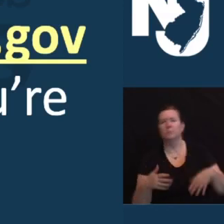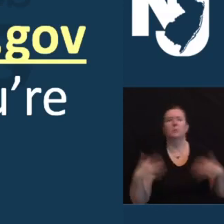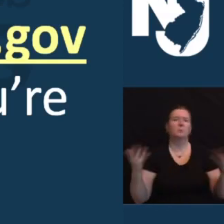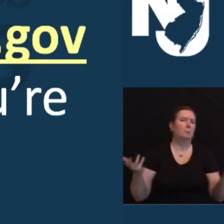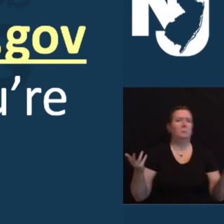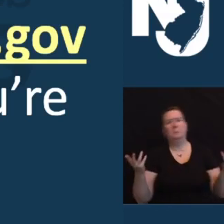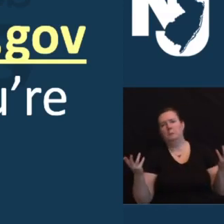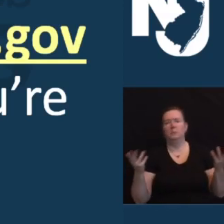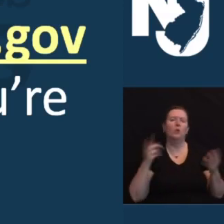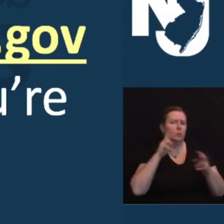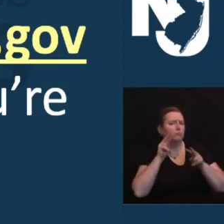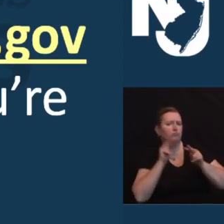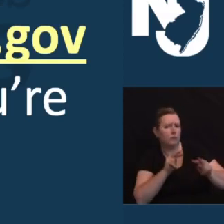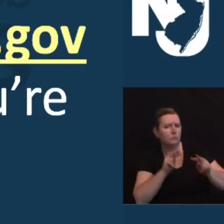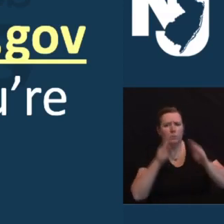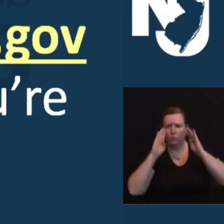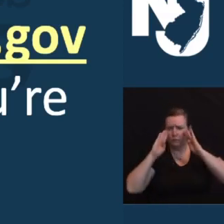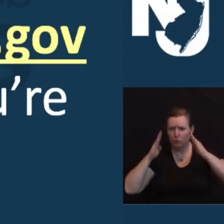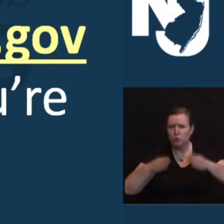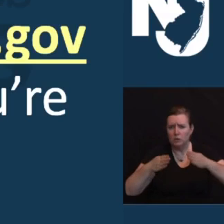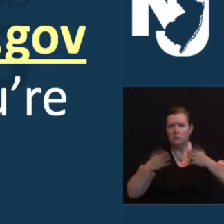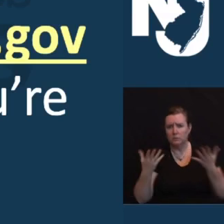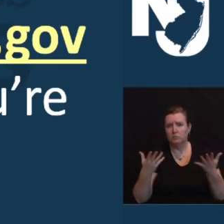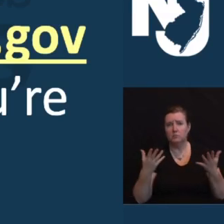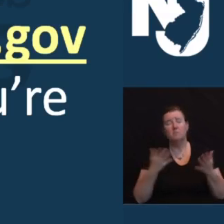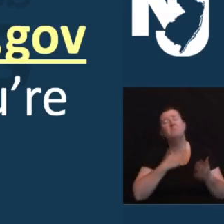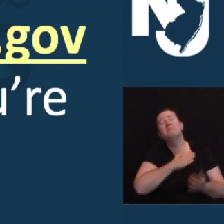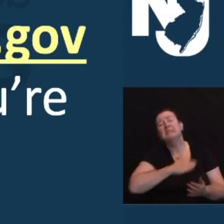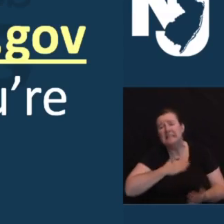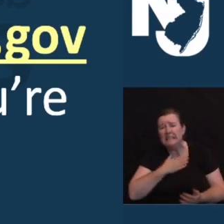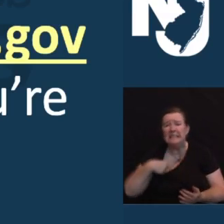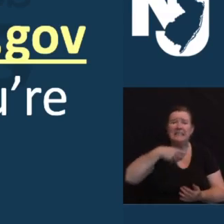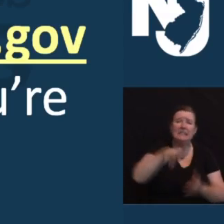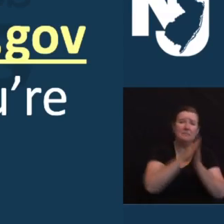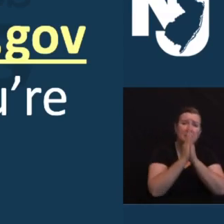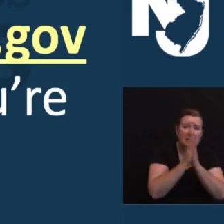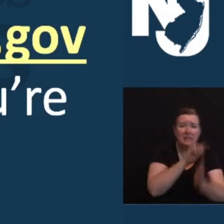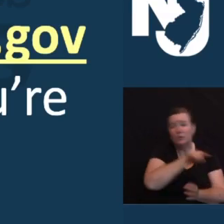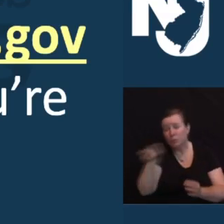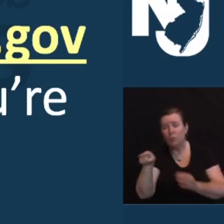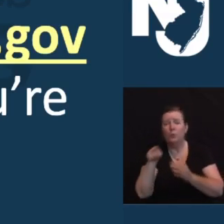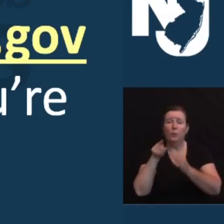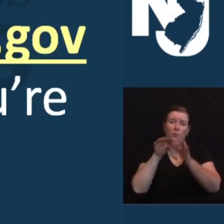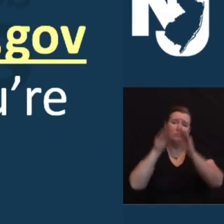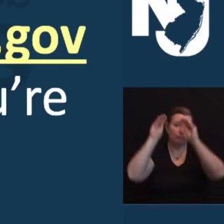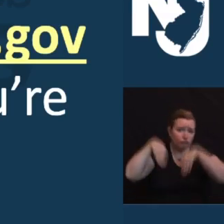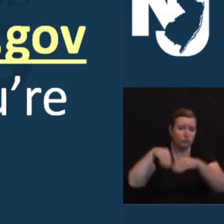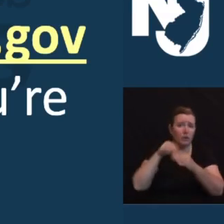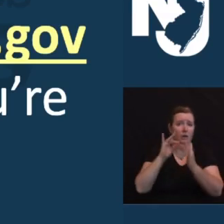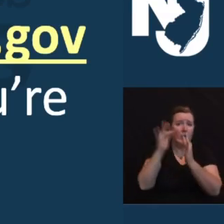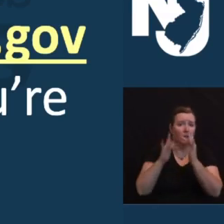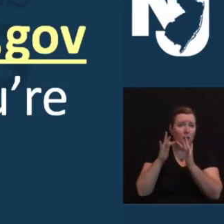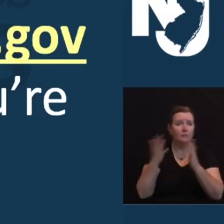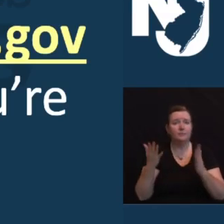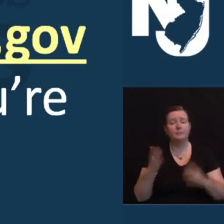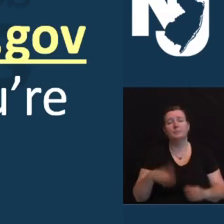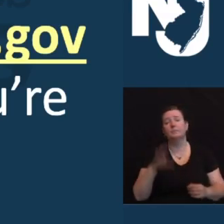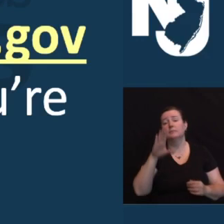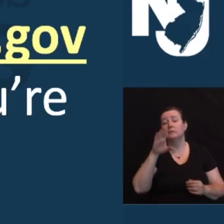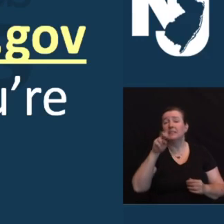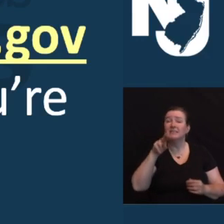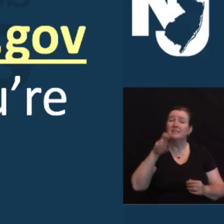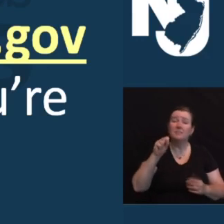ball and keep asking you to get counted. The census determines, after all, the fate of billions of dollars in federal funds for our